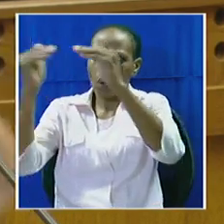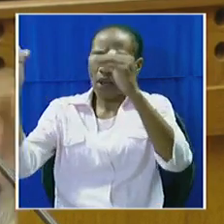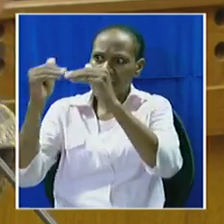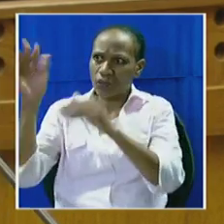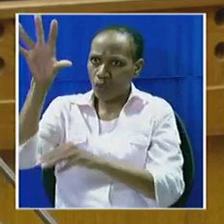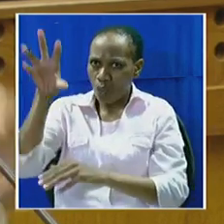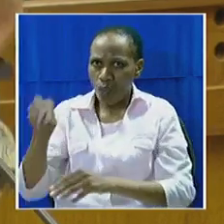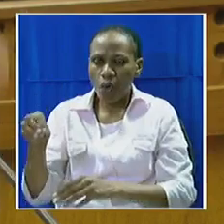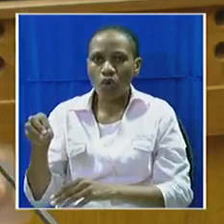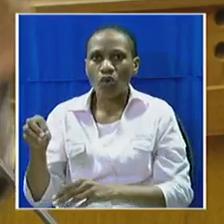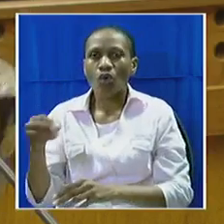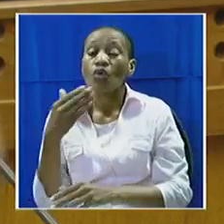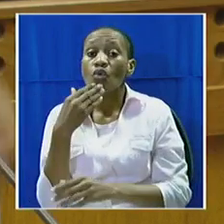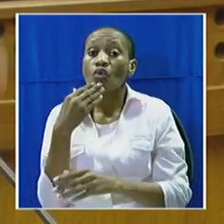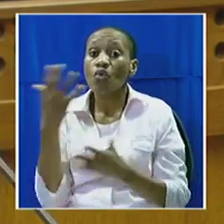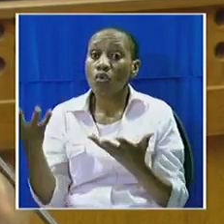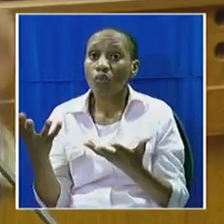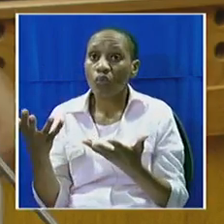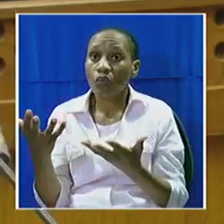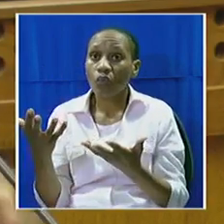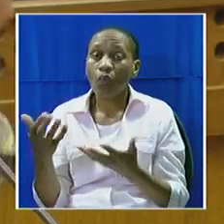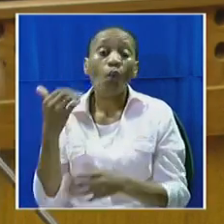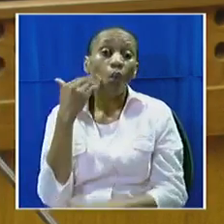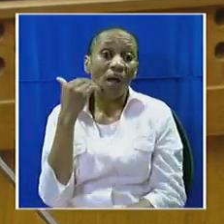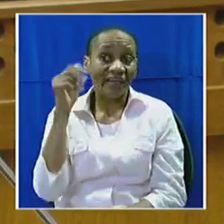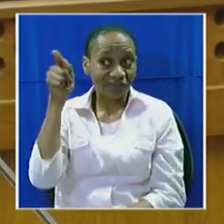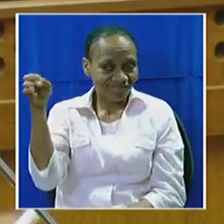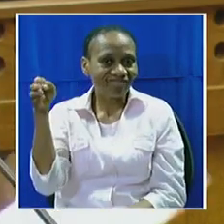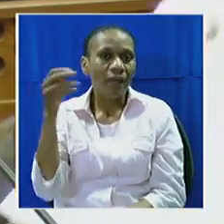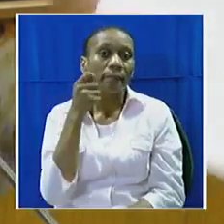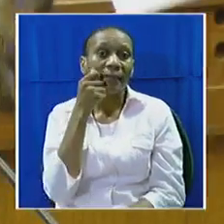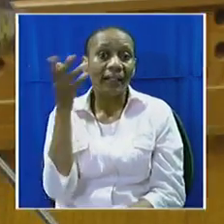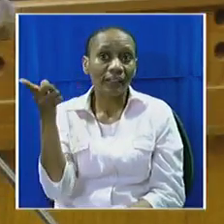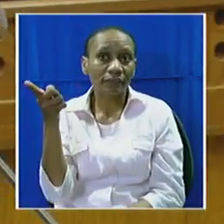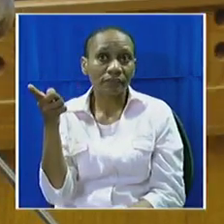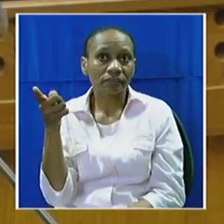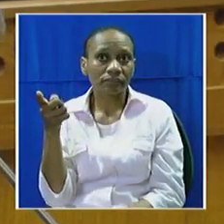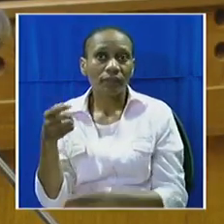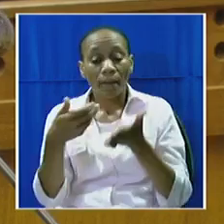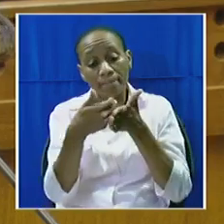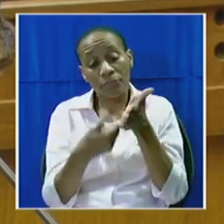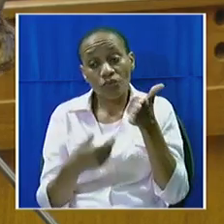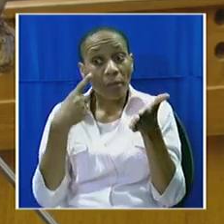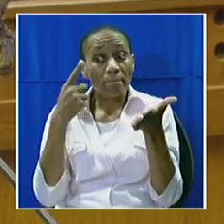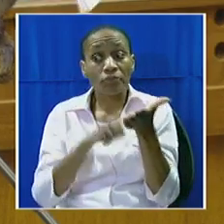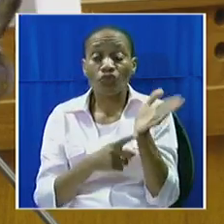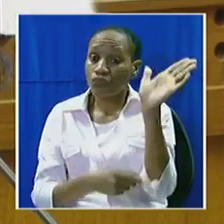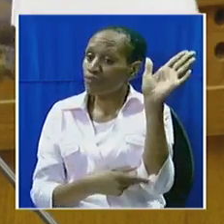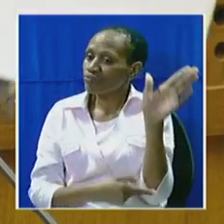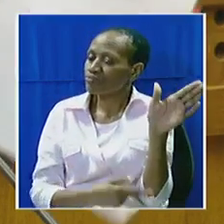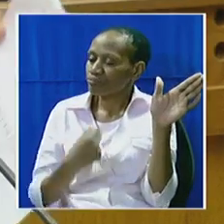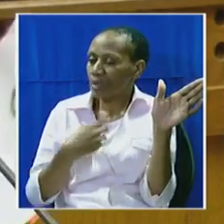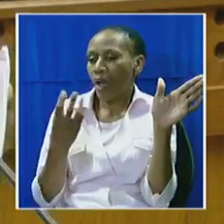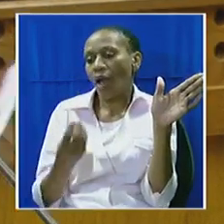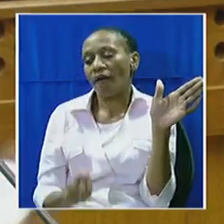are still hugely overrepresented by white males. I have got the Employment Equity Act report